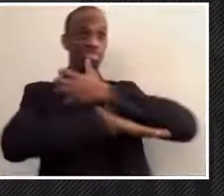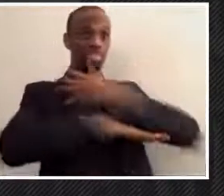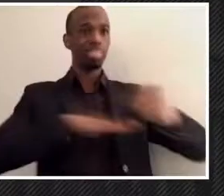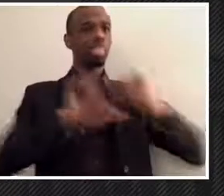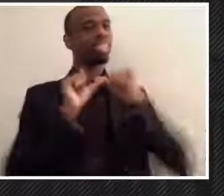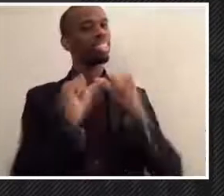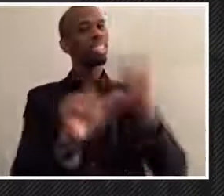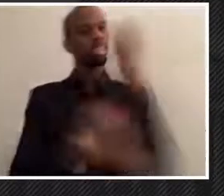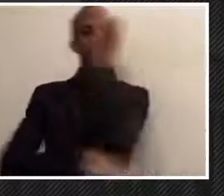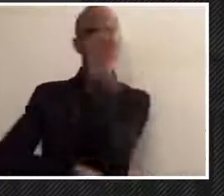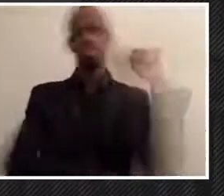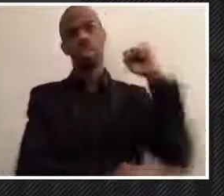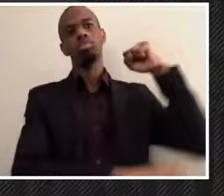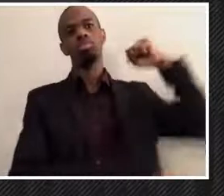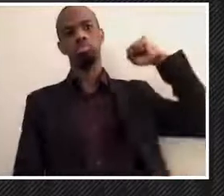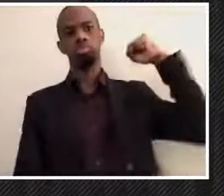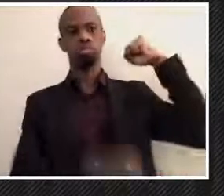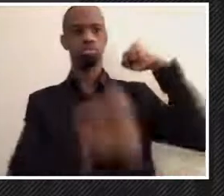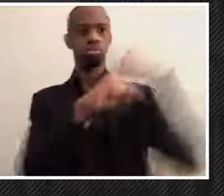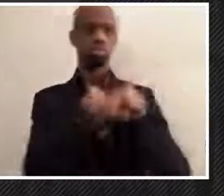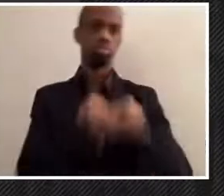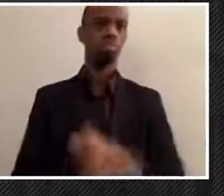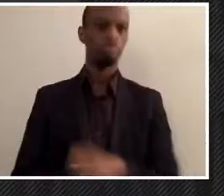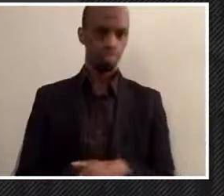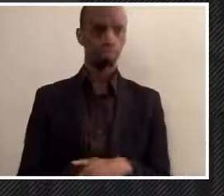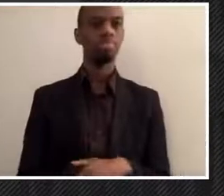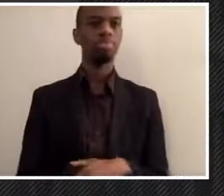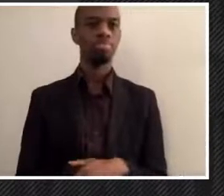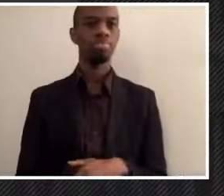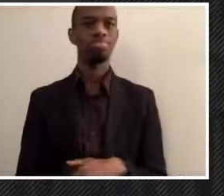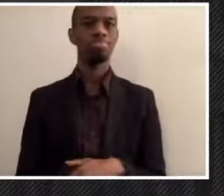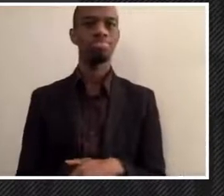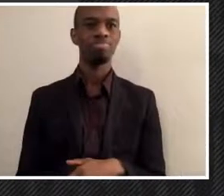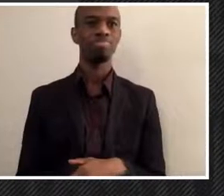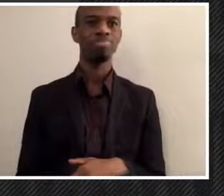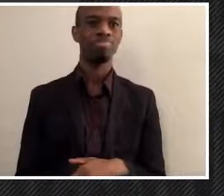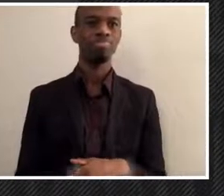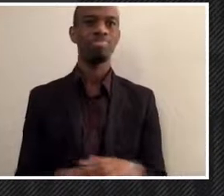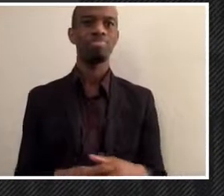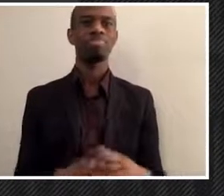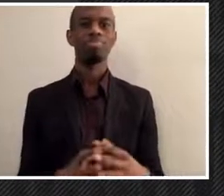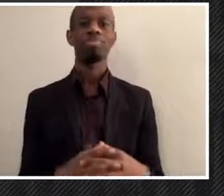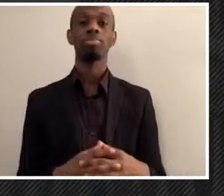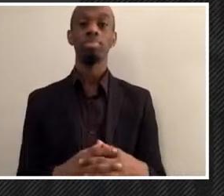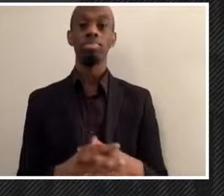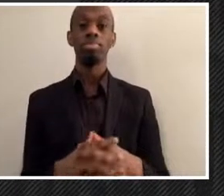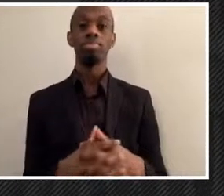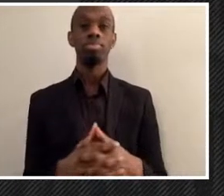Thanks, y'all.